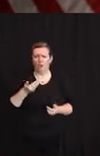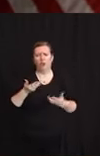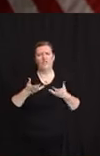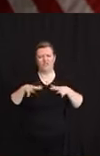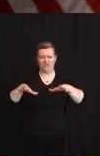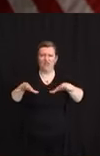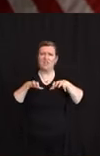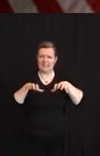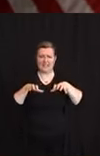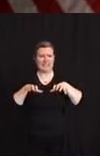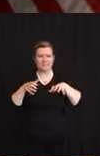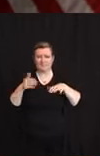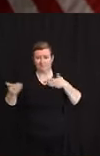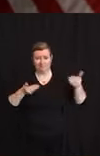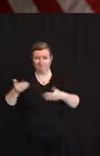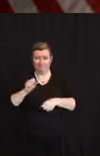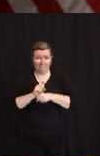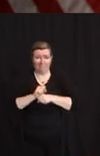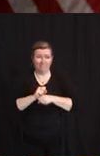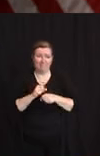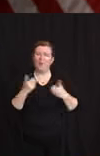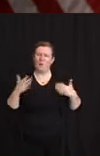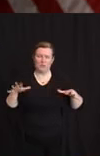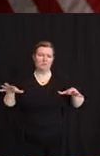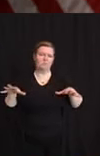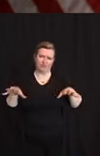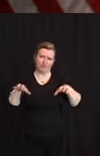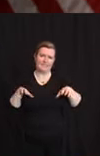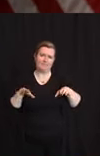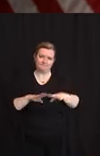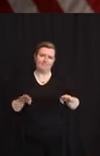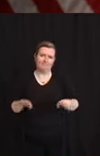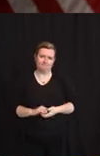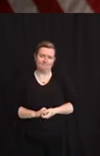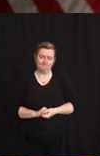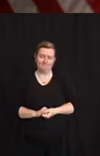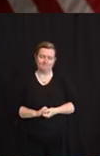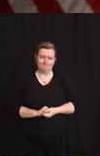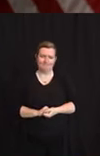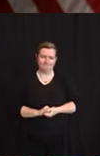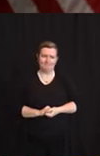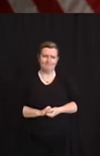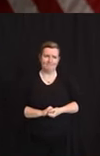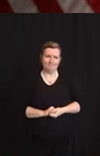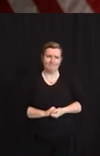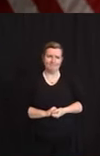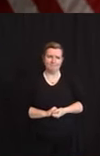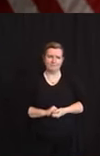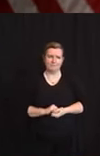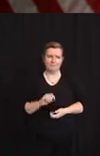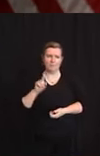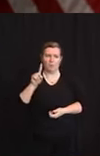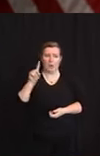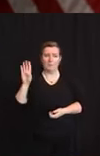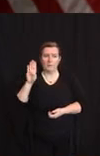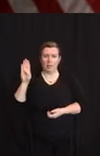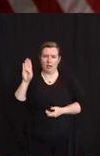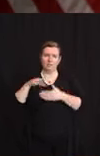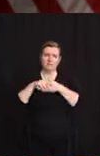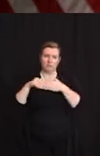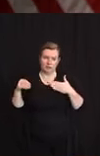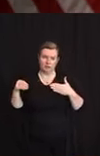that is actually in place. And we have just under $1 billion of expenditures that are frozen in addition to